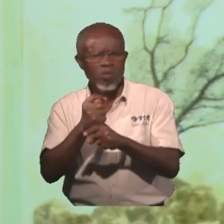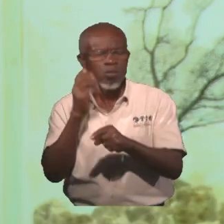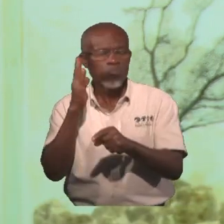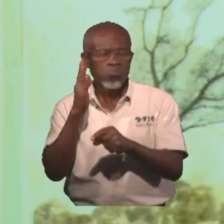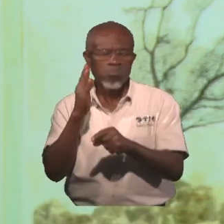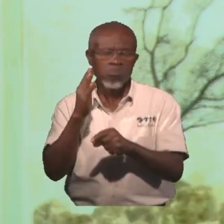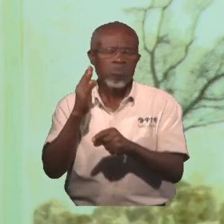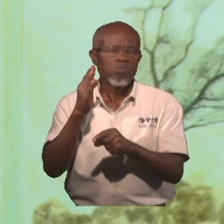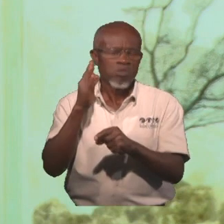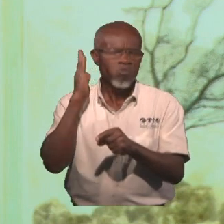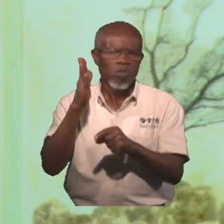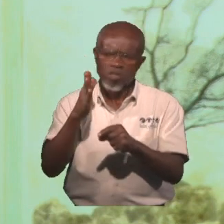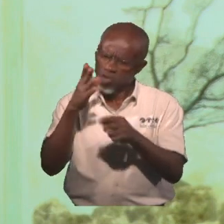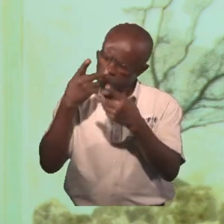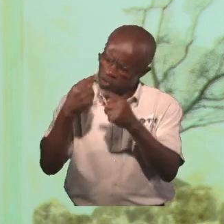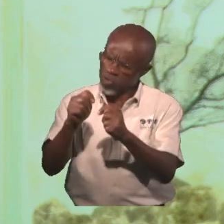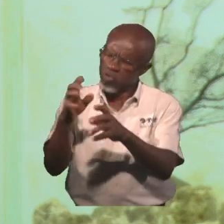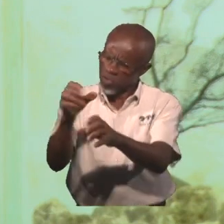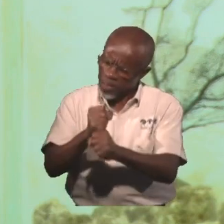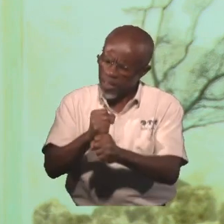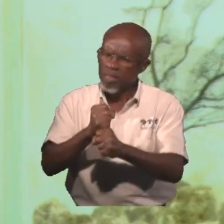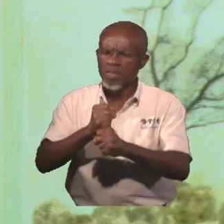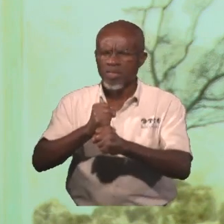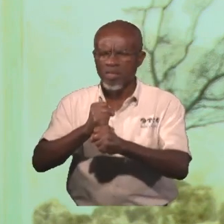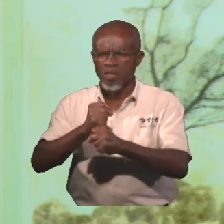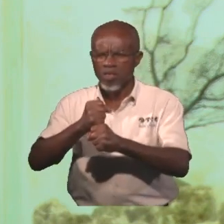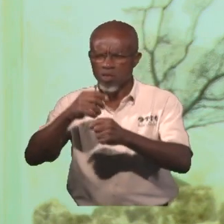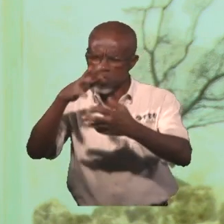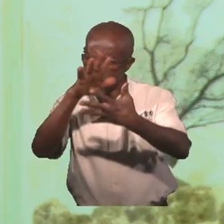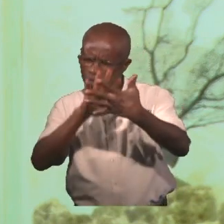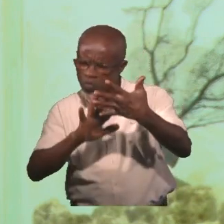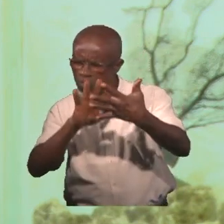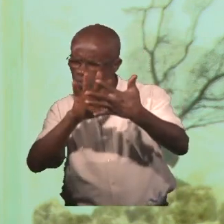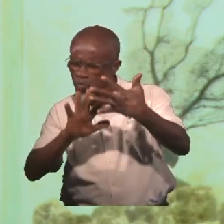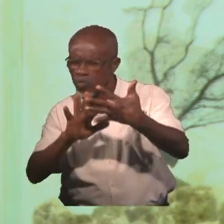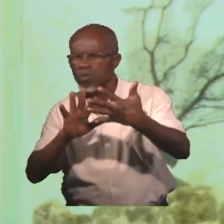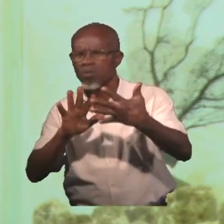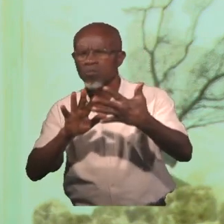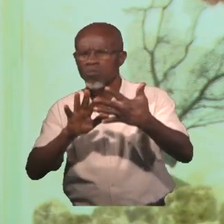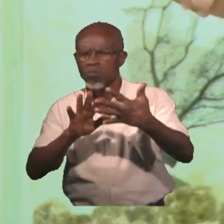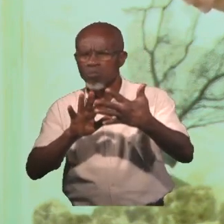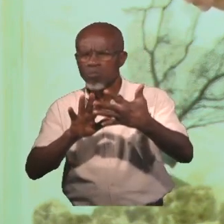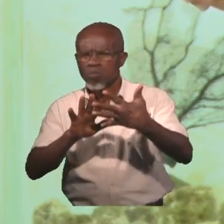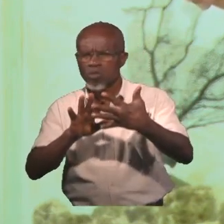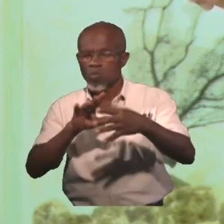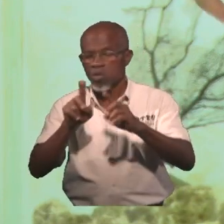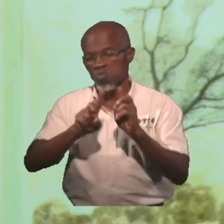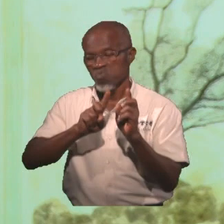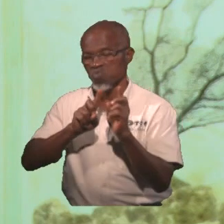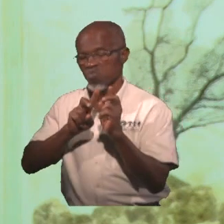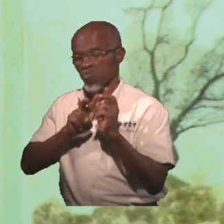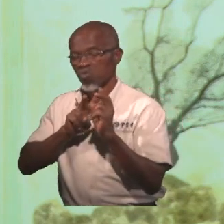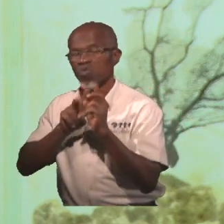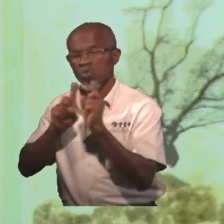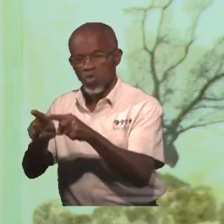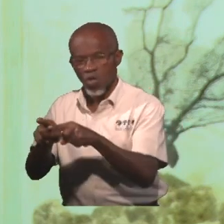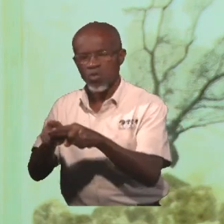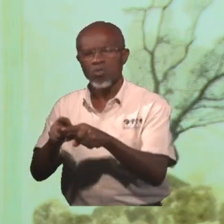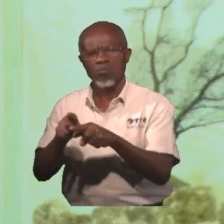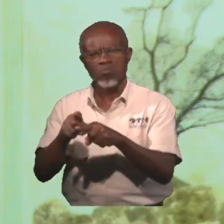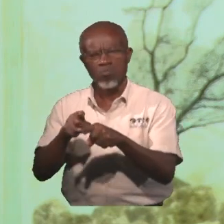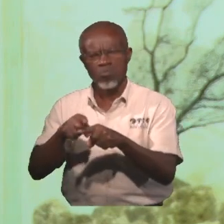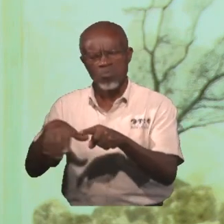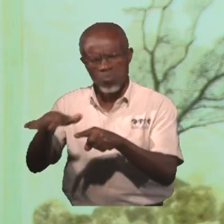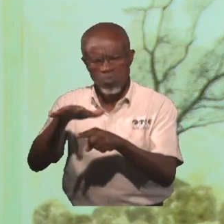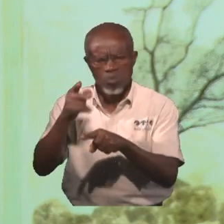screens so that when you go to the building around the Savannah, their head office, or you go down to Nelson Island, you'll be able to